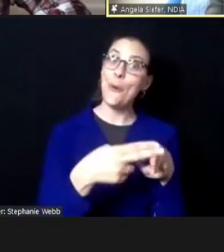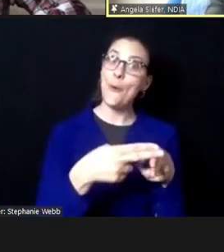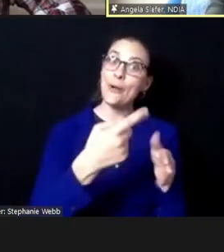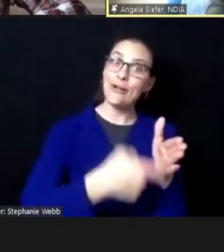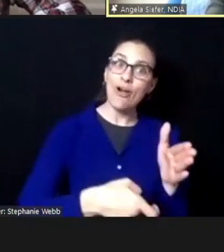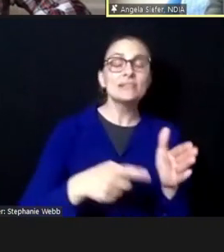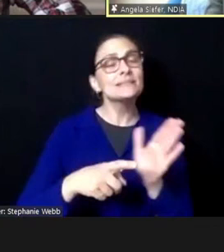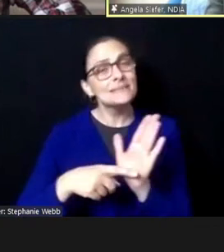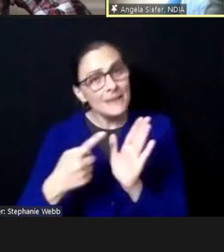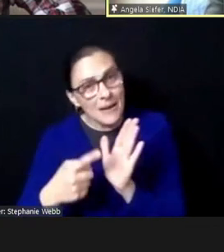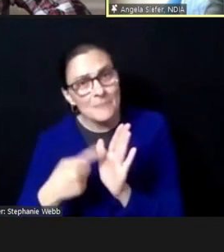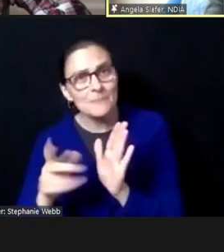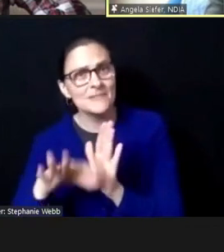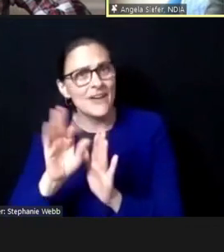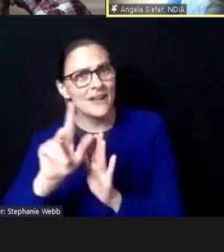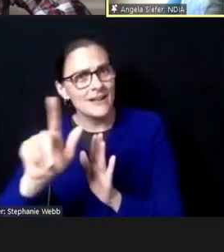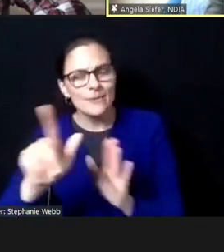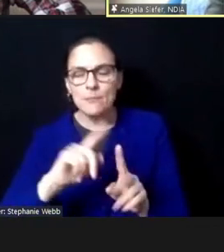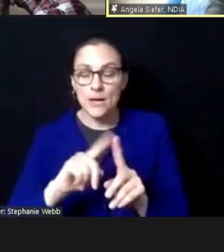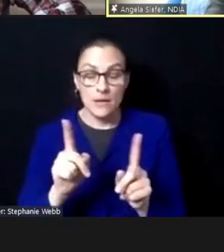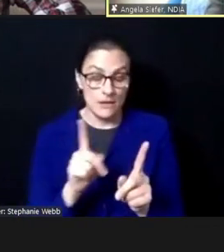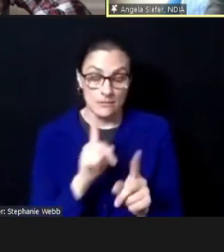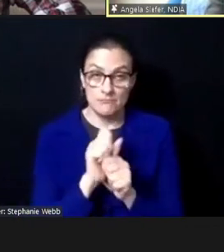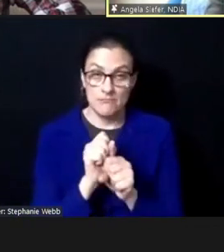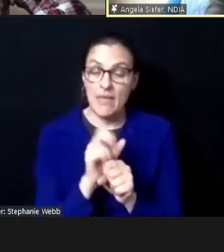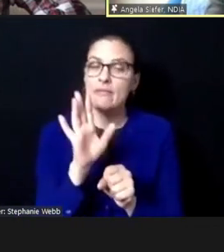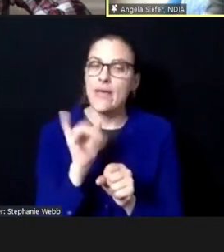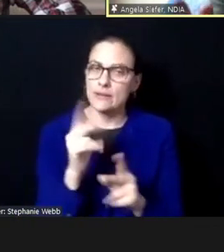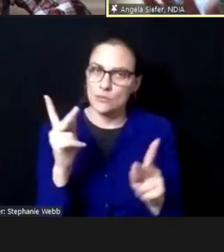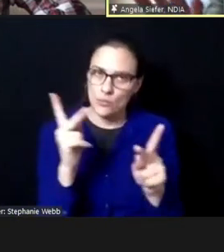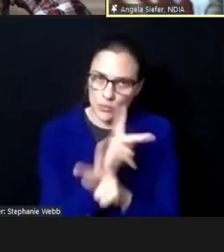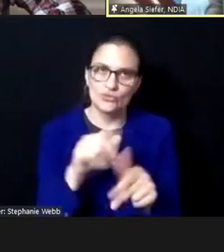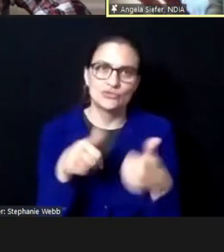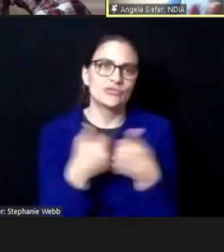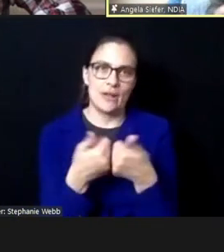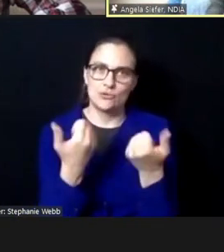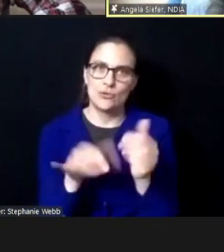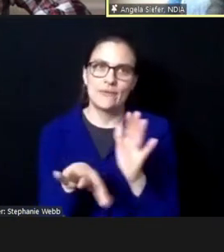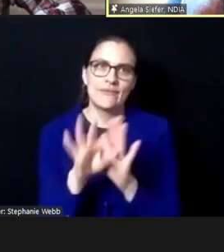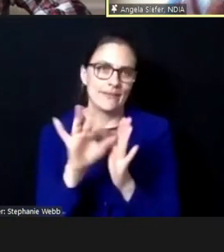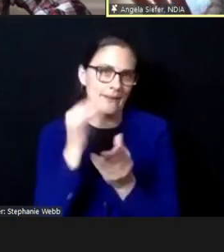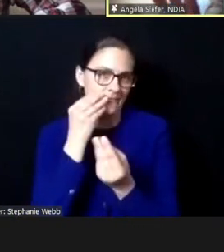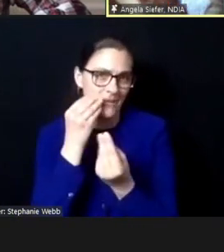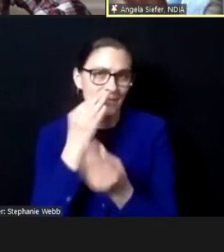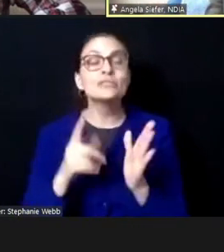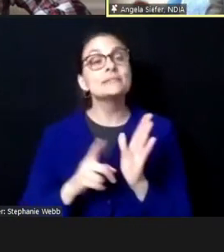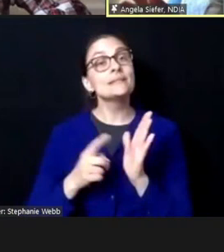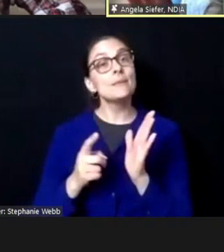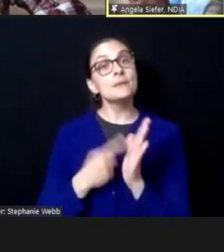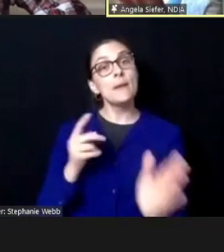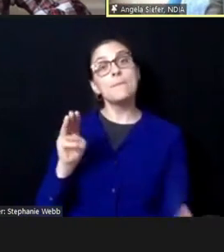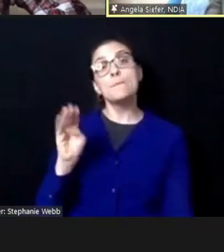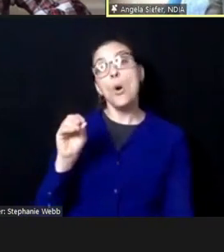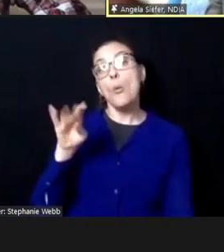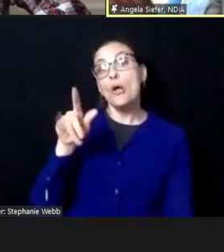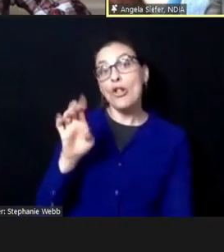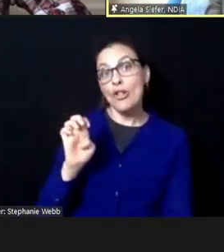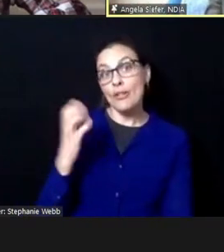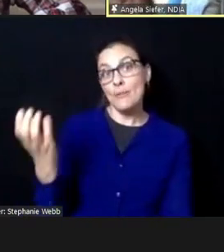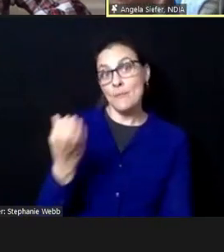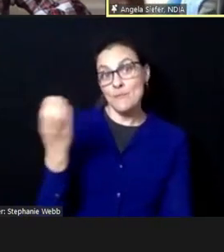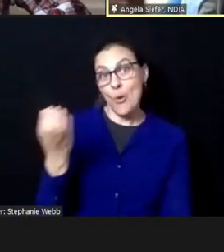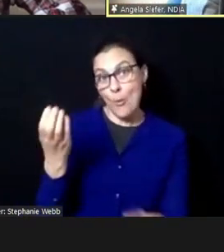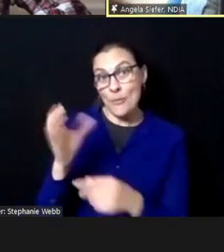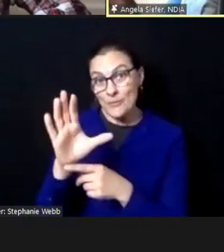information to get. Sometimes with some of the mobile providers, it's hard to tell exactly when they're going to throttle